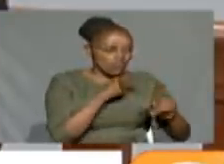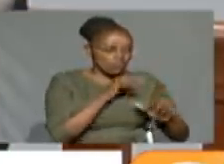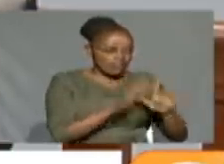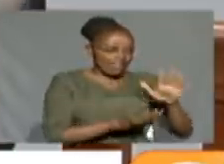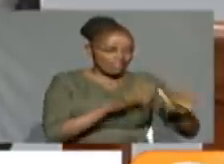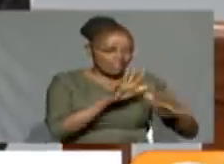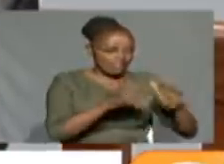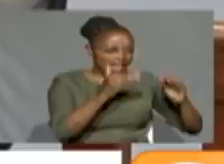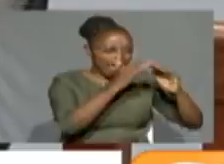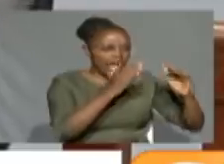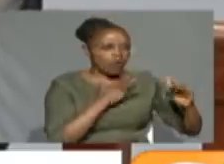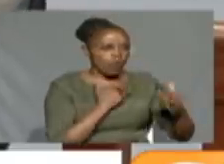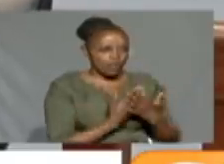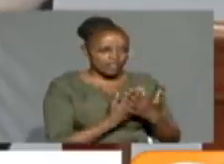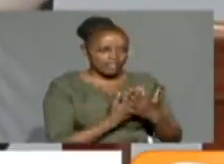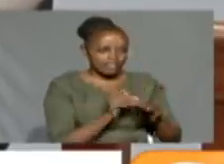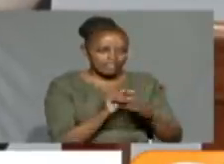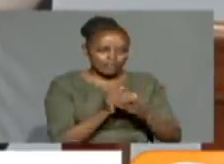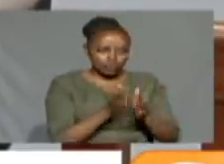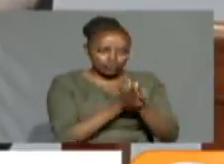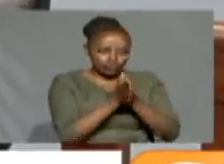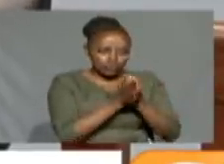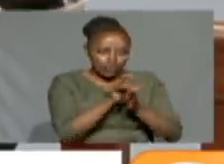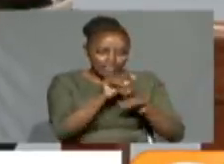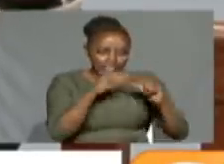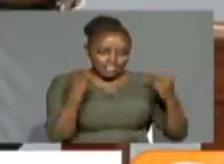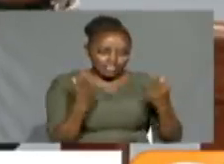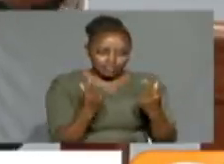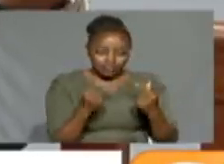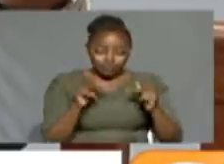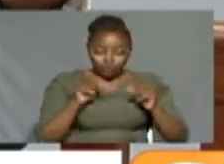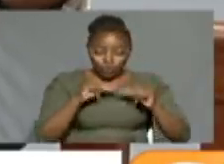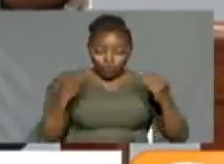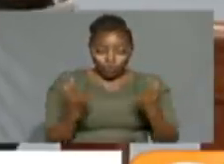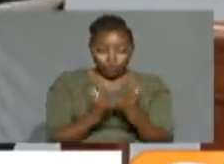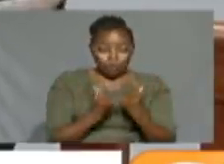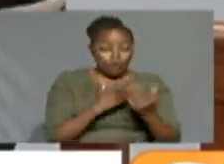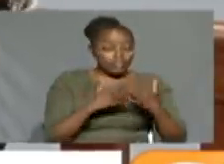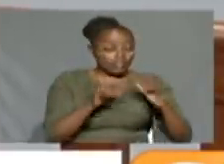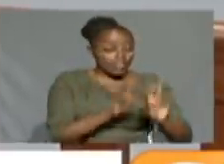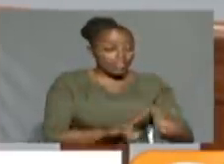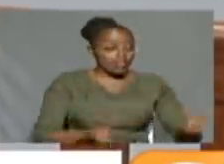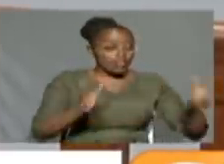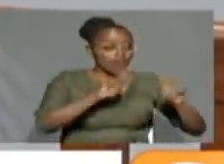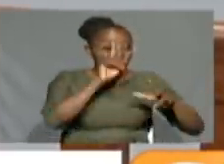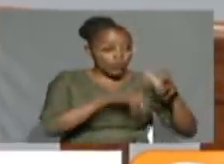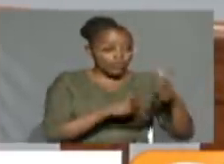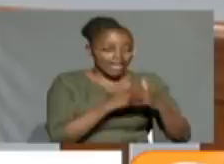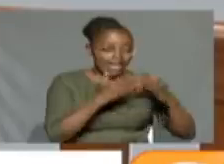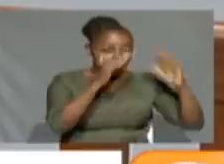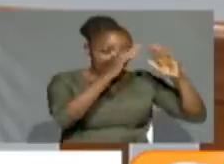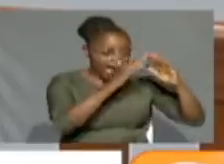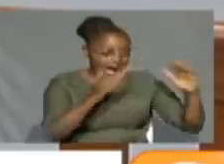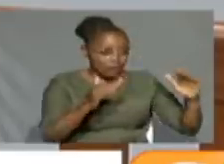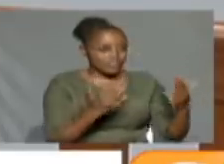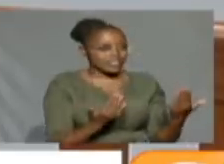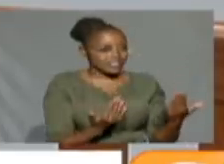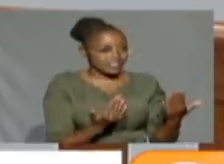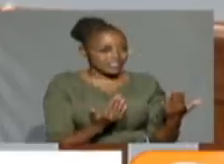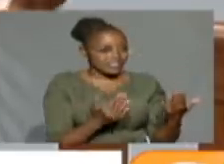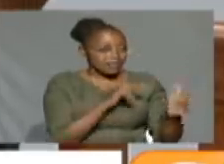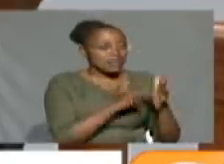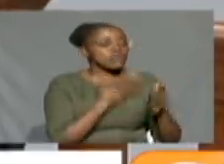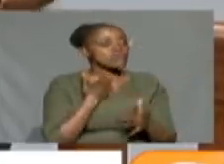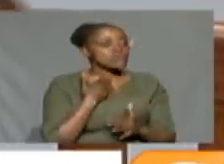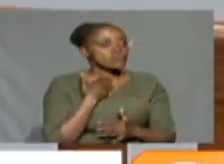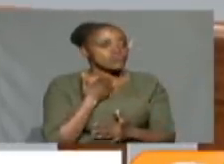we wanted to inspire that generation. And what they really valued most was a roof over the head of their families. They wanted